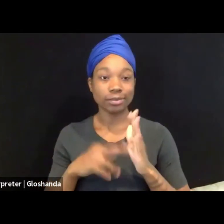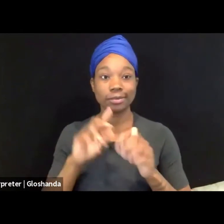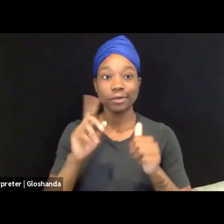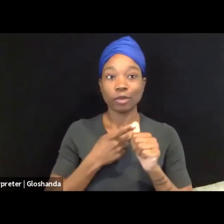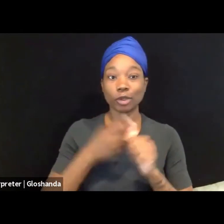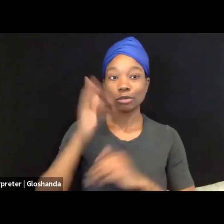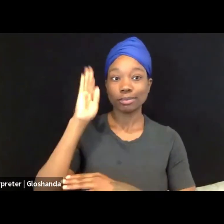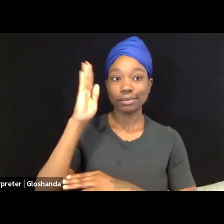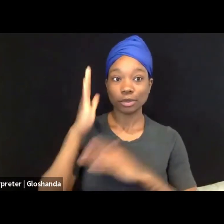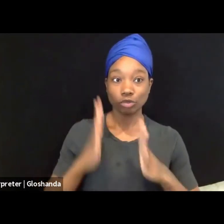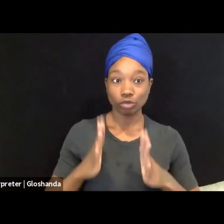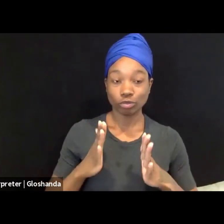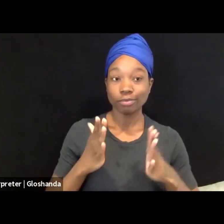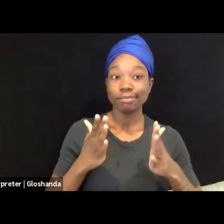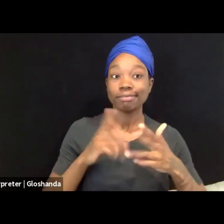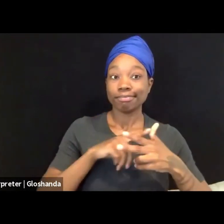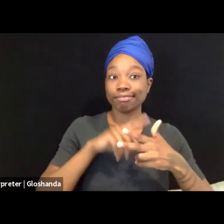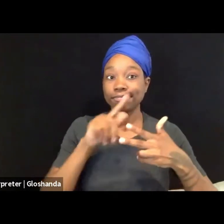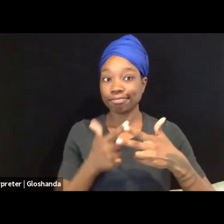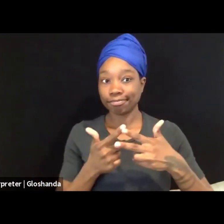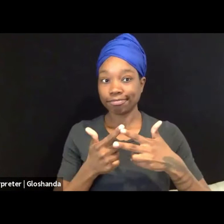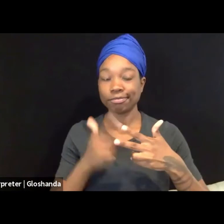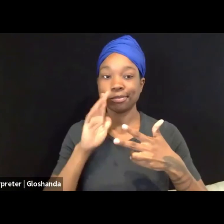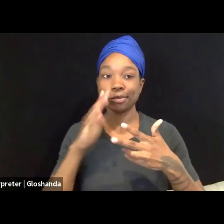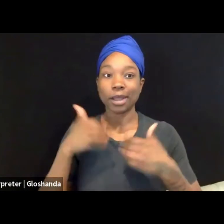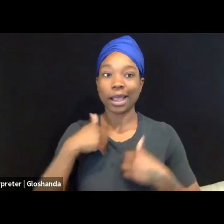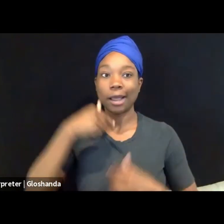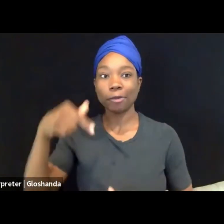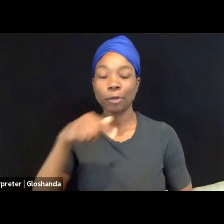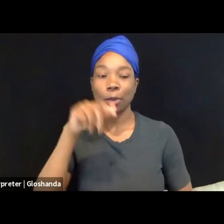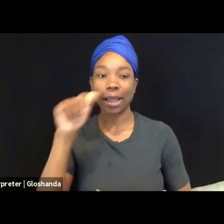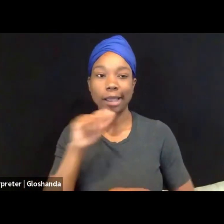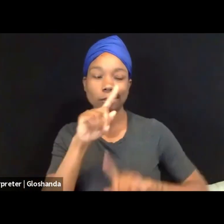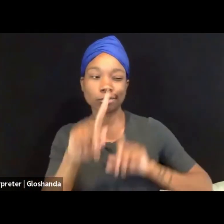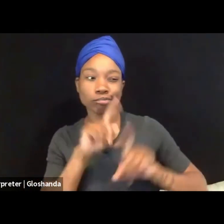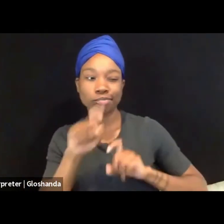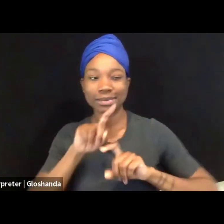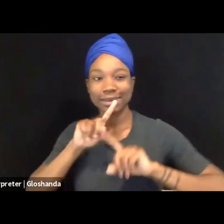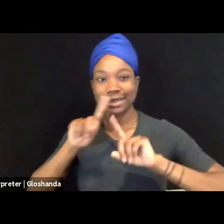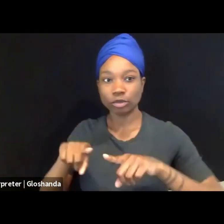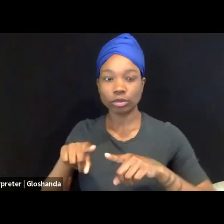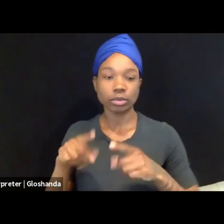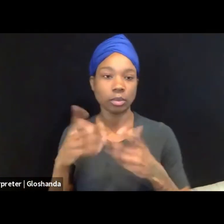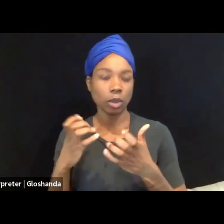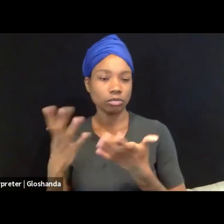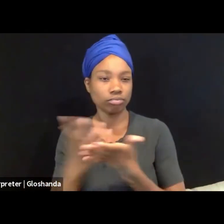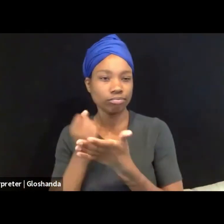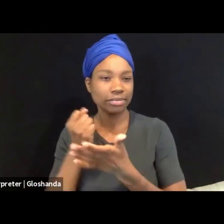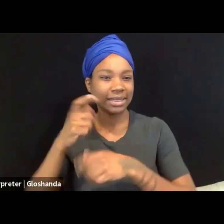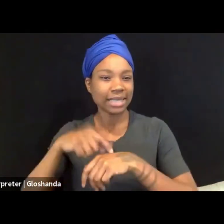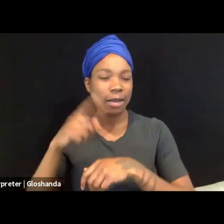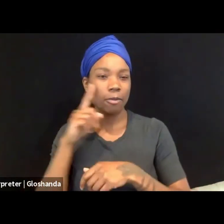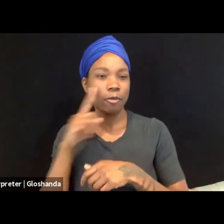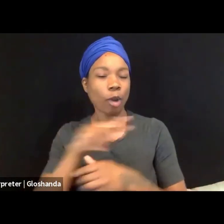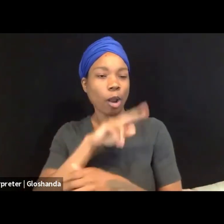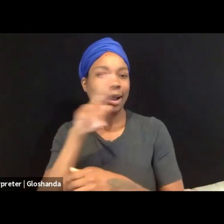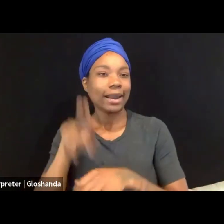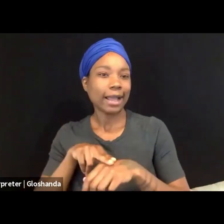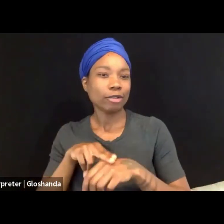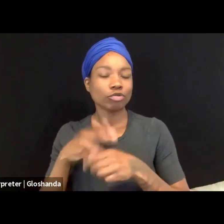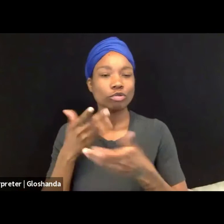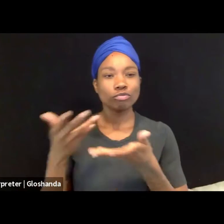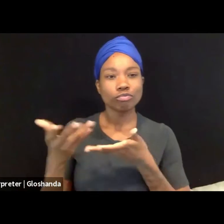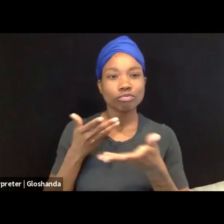then there will be a period of Q&A. And because we want to maximize the opportunity for organic dialogue as much as possible with this type of